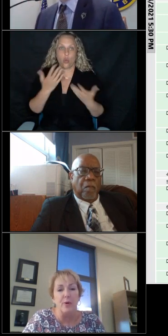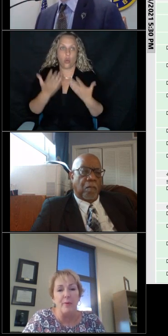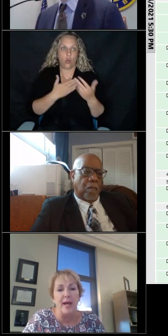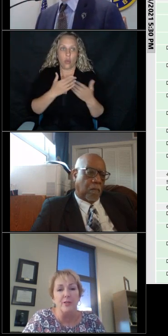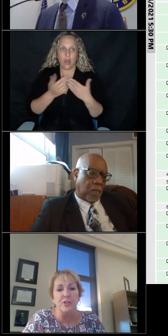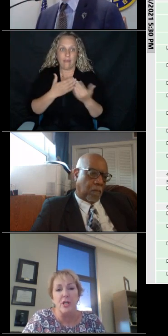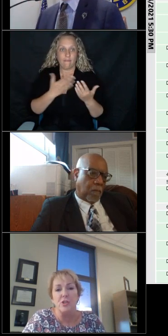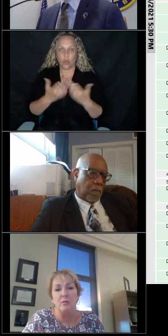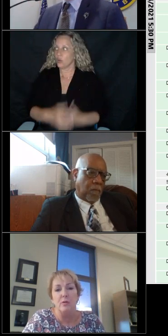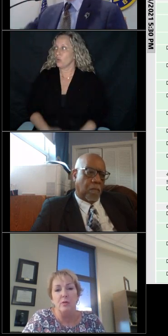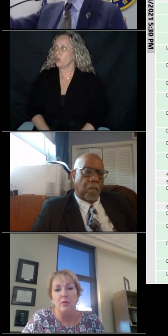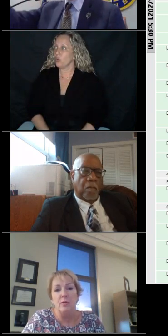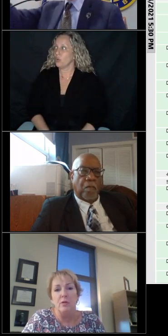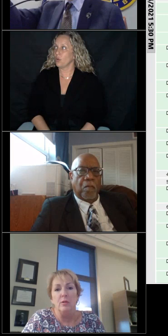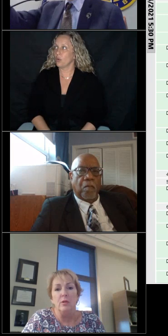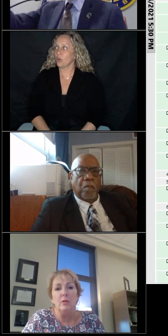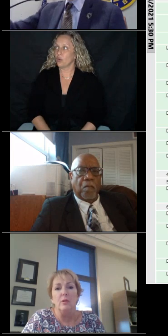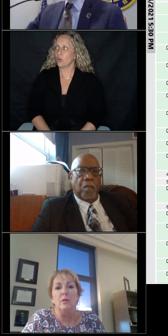you like us to back a discussion?